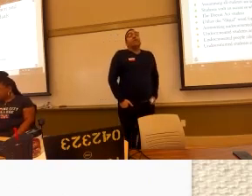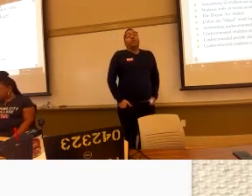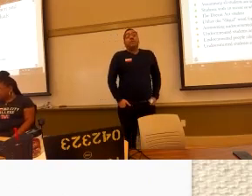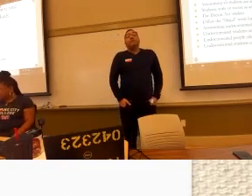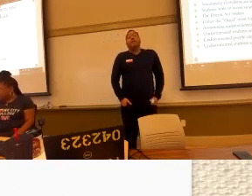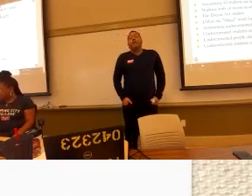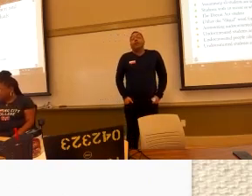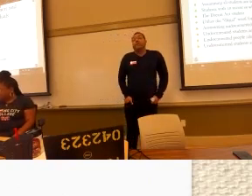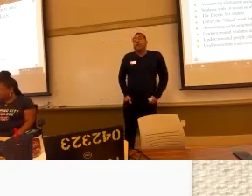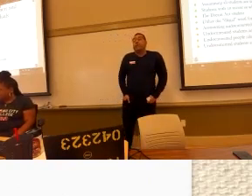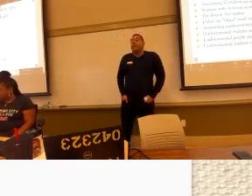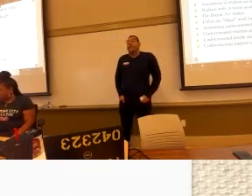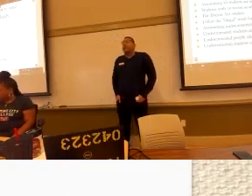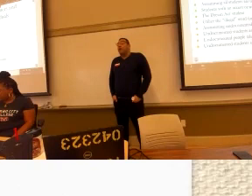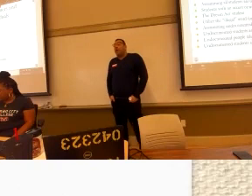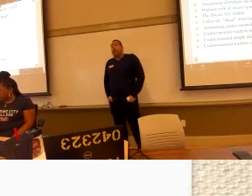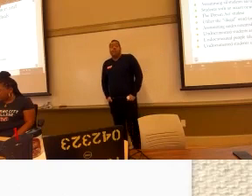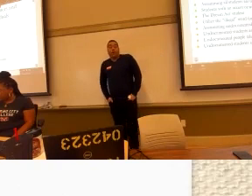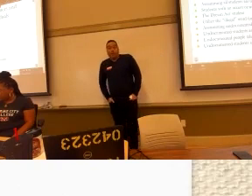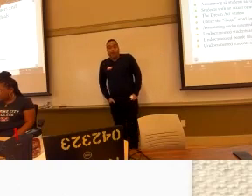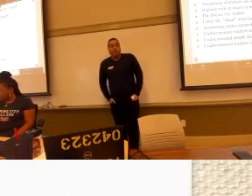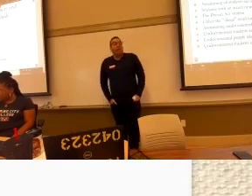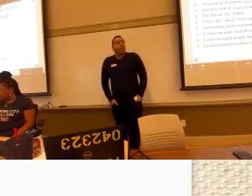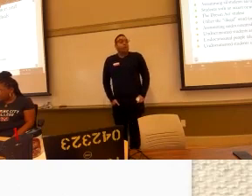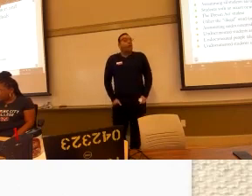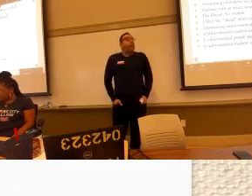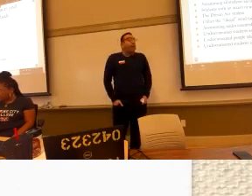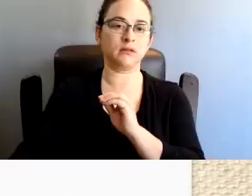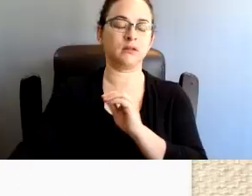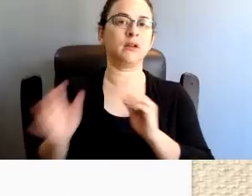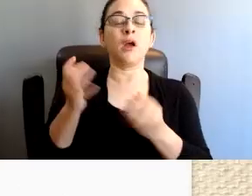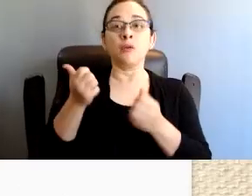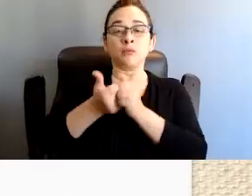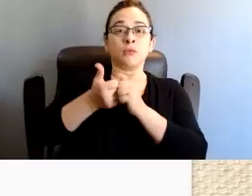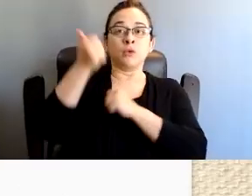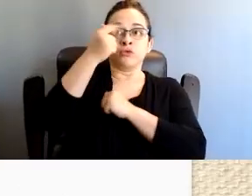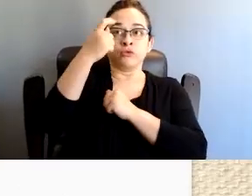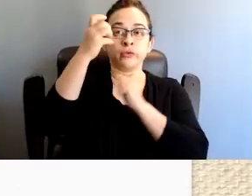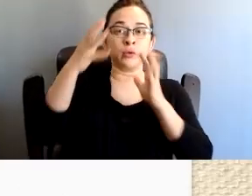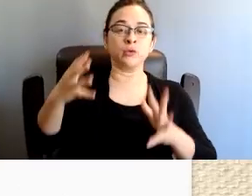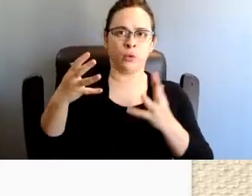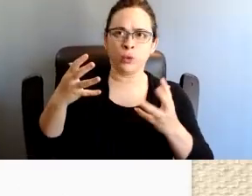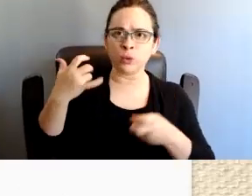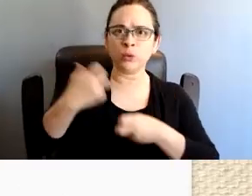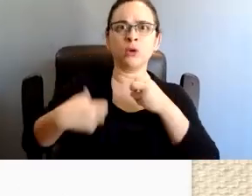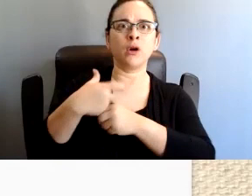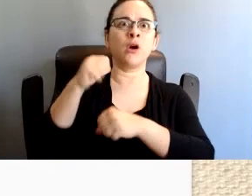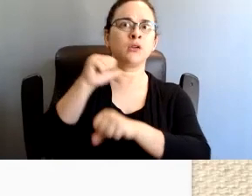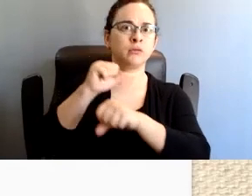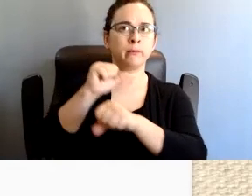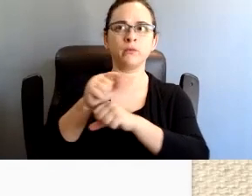of the dreamers, they work in very hard jobs. Though a lot of them, they work in the places like the